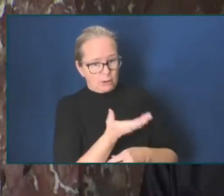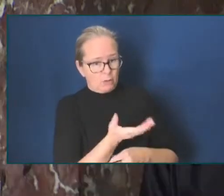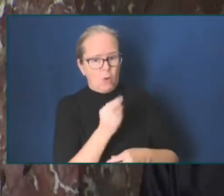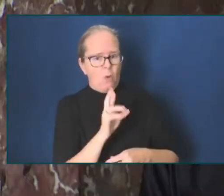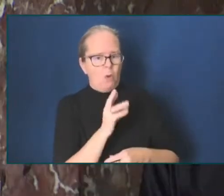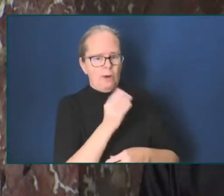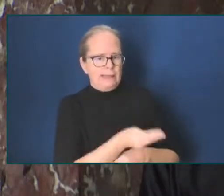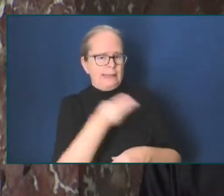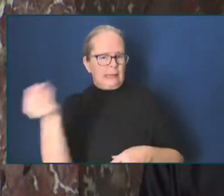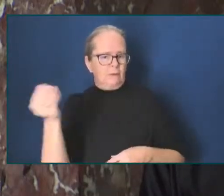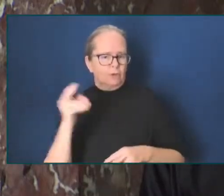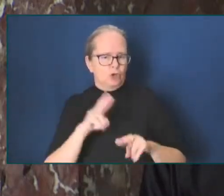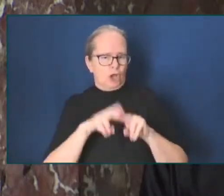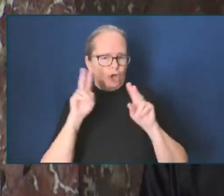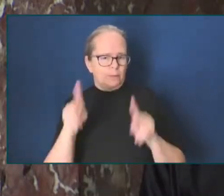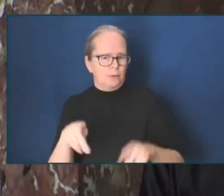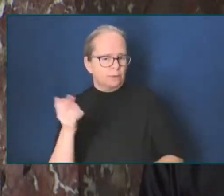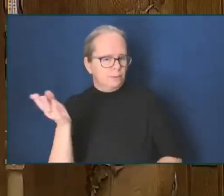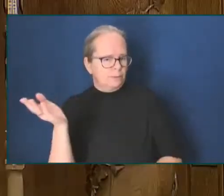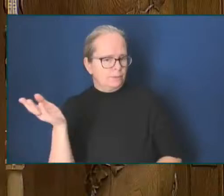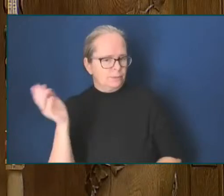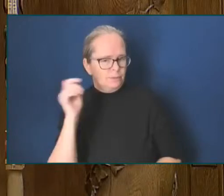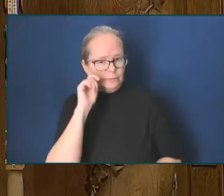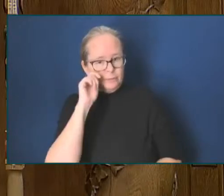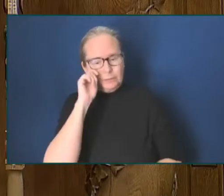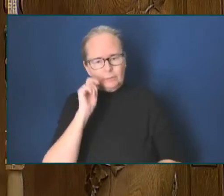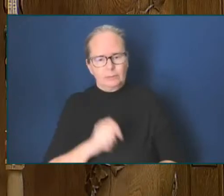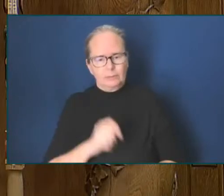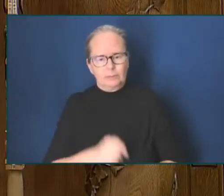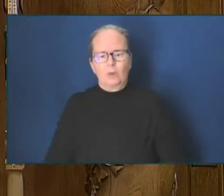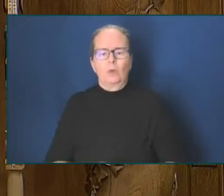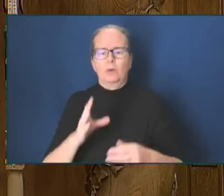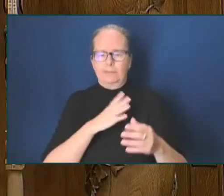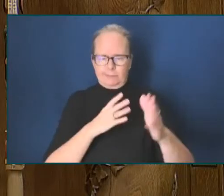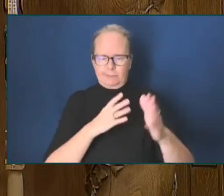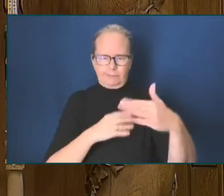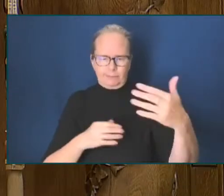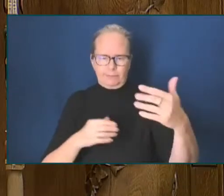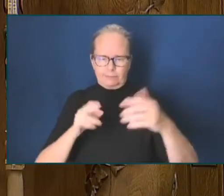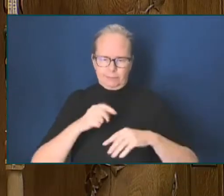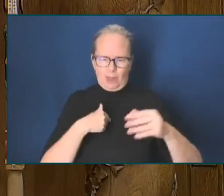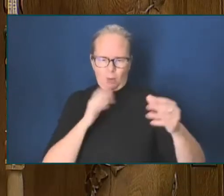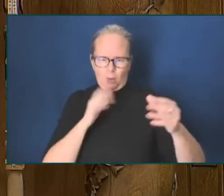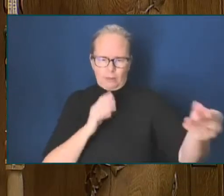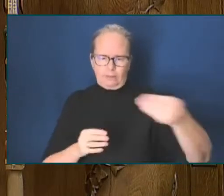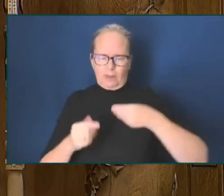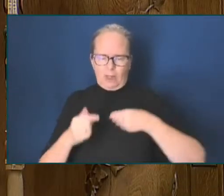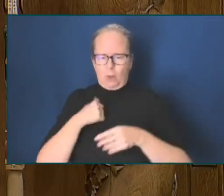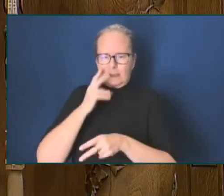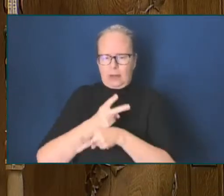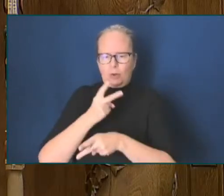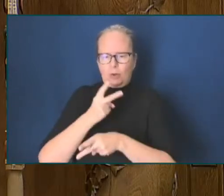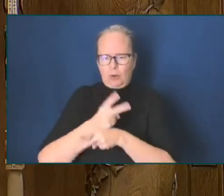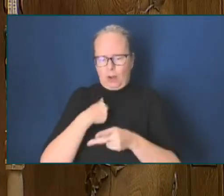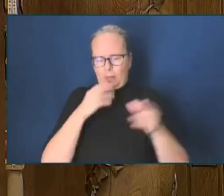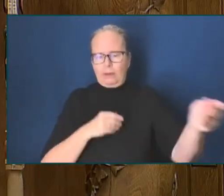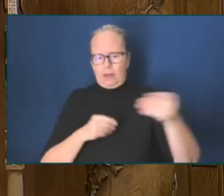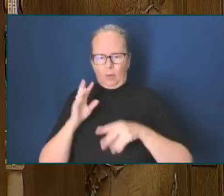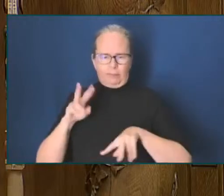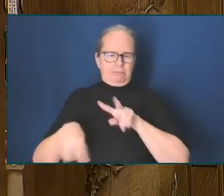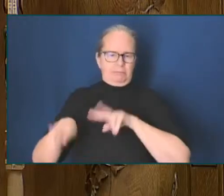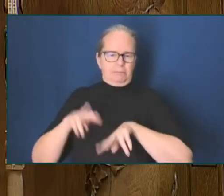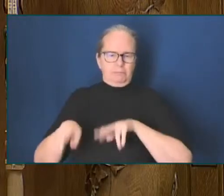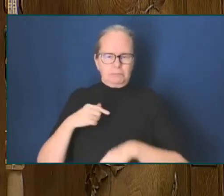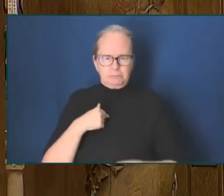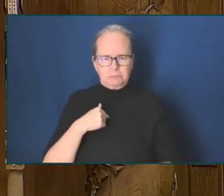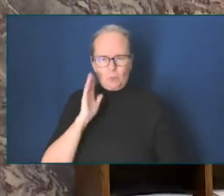with this at a later time. Thank you. Opposition House Leader. Thank you, Mr. Speaker. I rise to